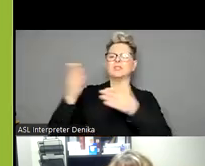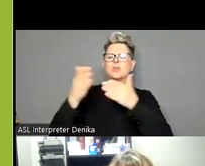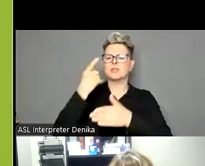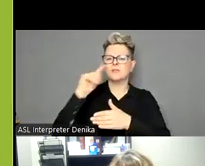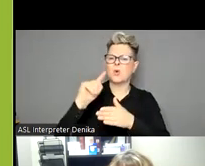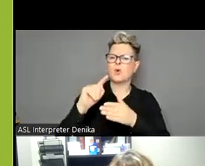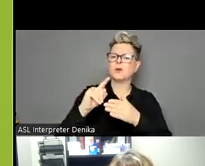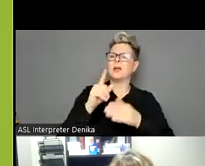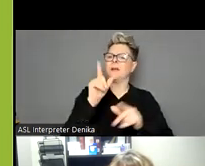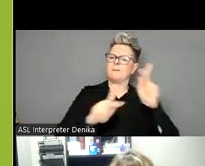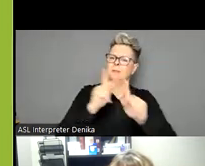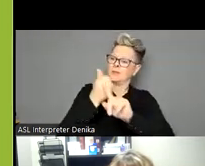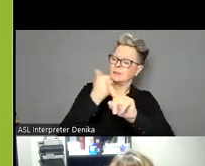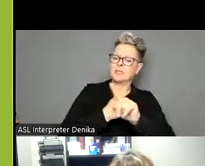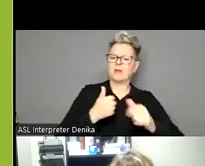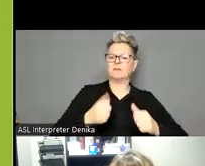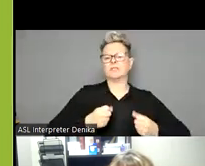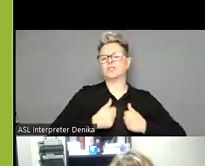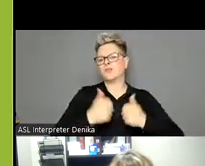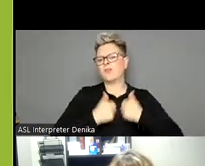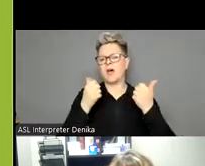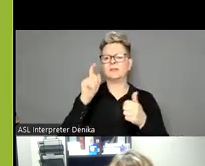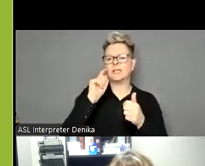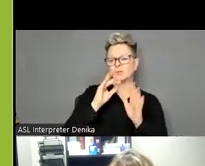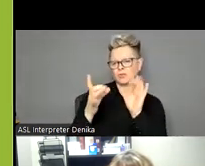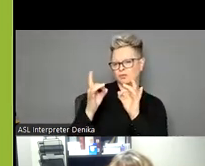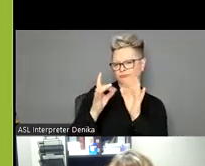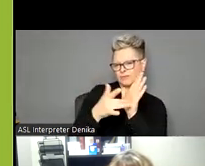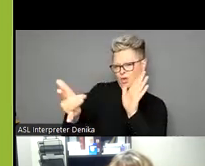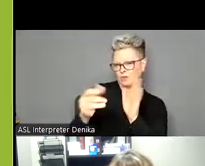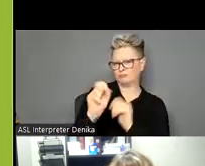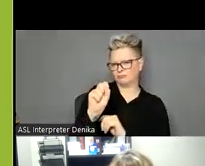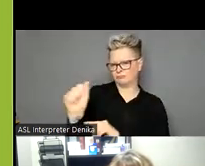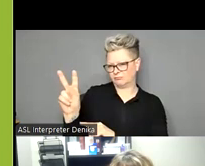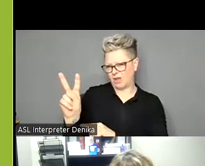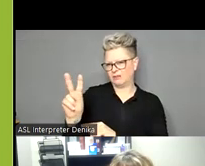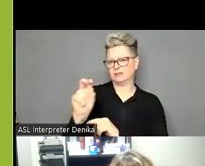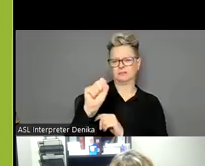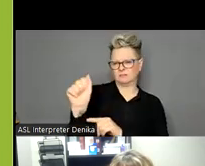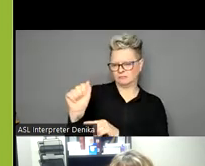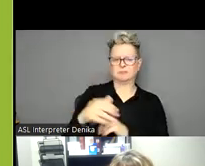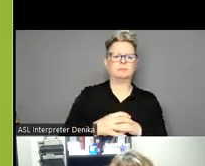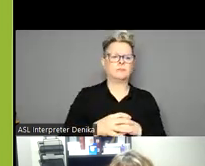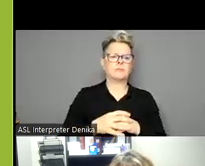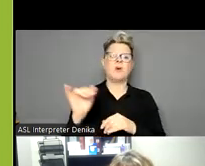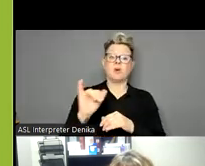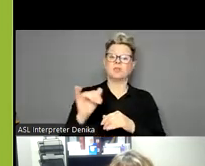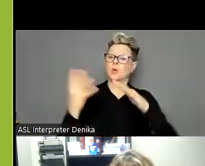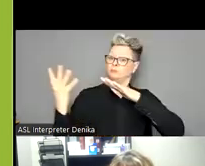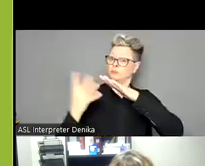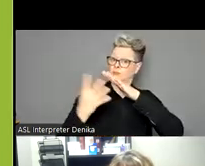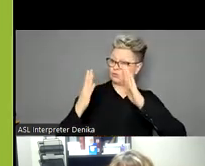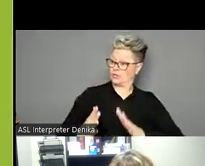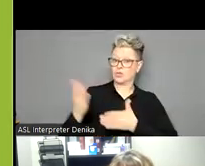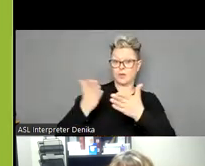sexual assault. My colleague Gobina Nagaraja is in charge of the Newcomers Project as well. So we have some specific